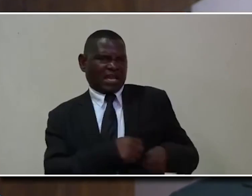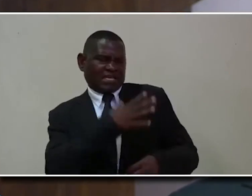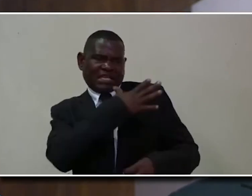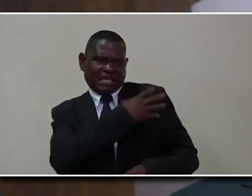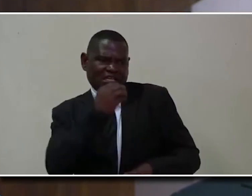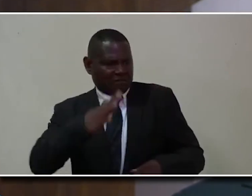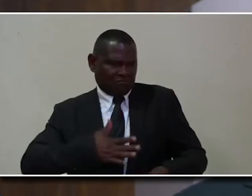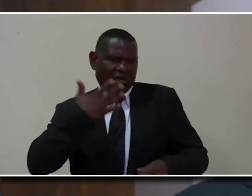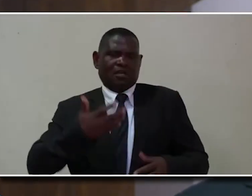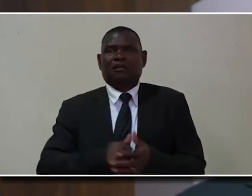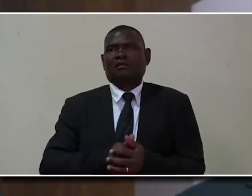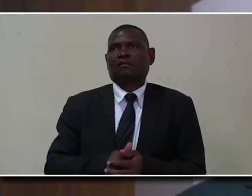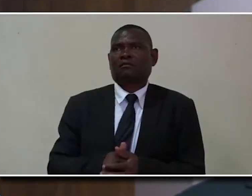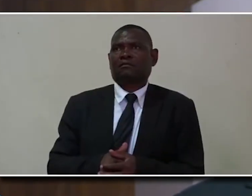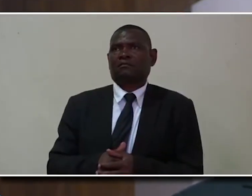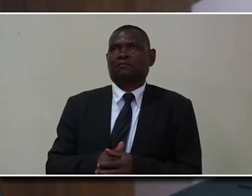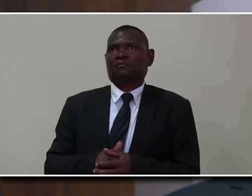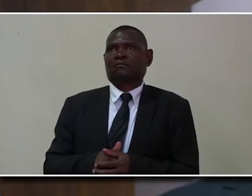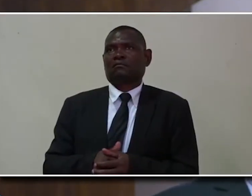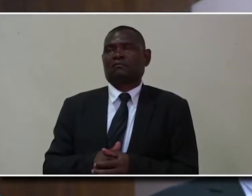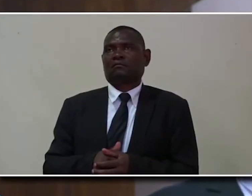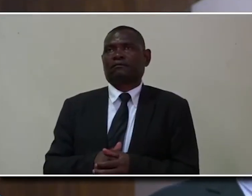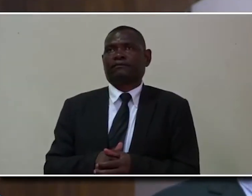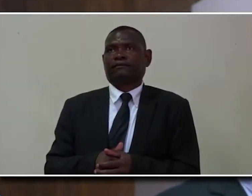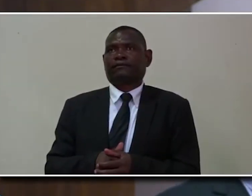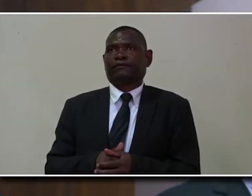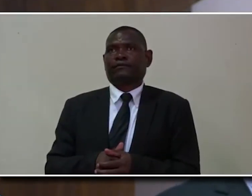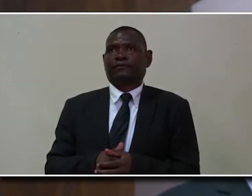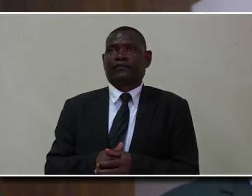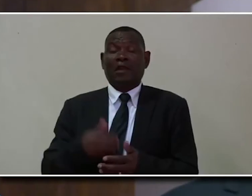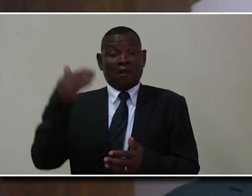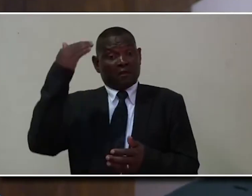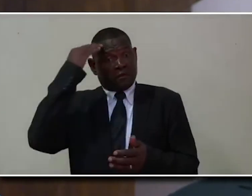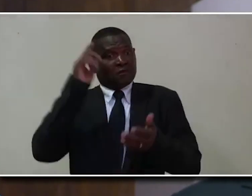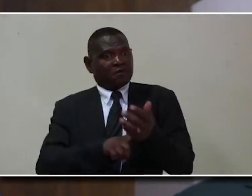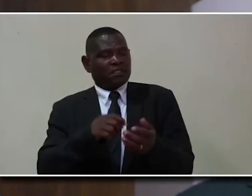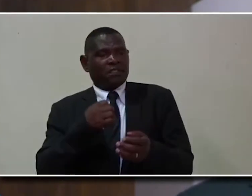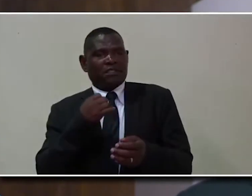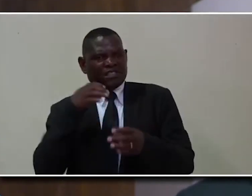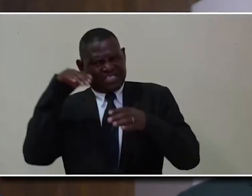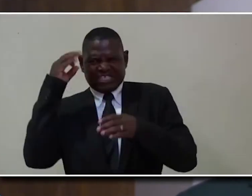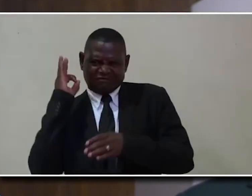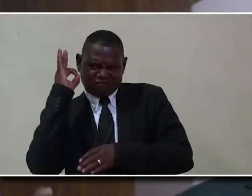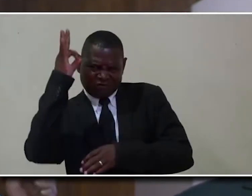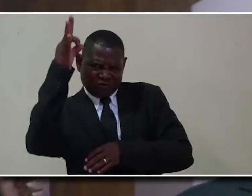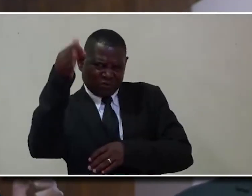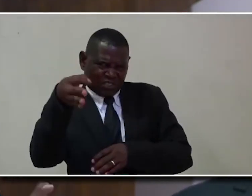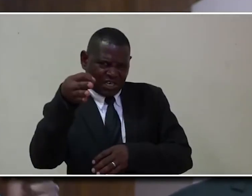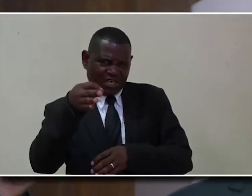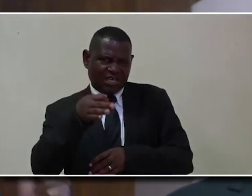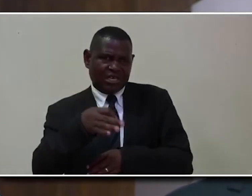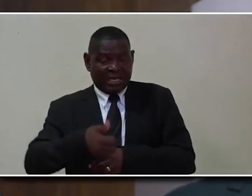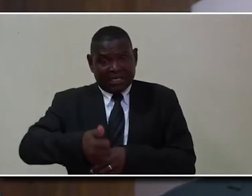Adziwa zomwe zitenga malo mtima wako ndi mtima wanga. He knows what is contained in the future. Adziwa zimene zili mtsogolo. And his